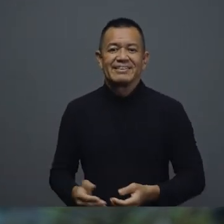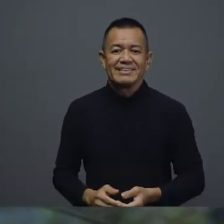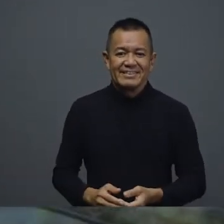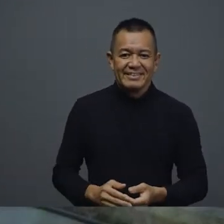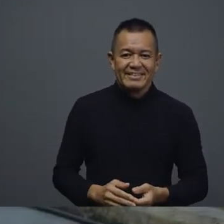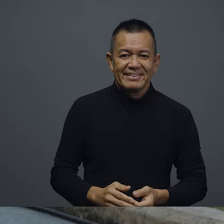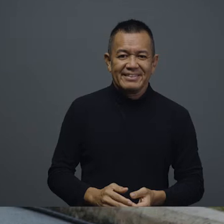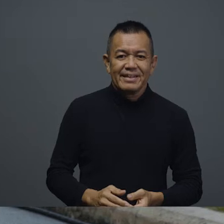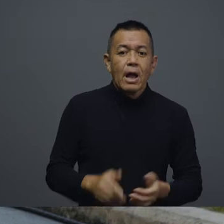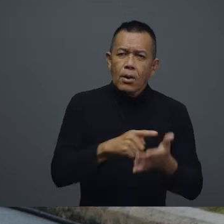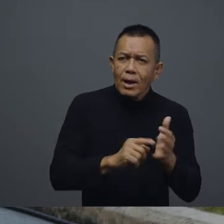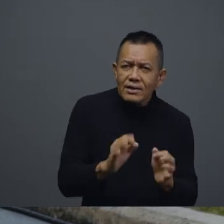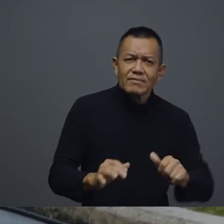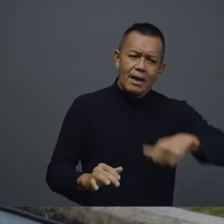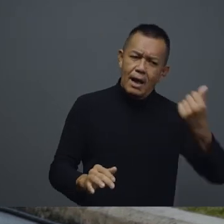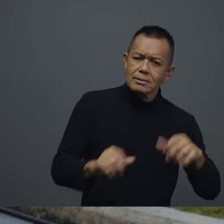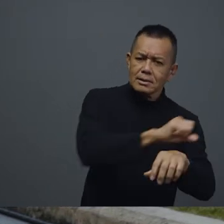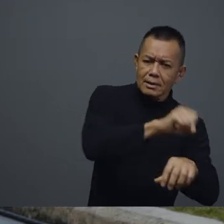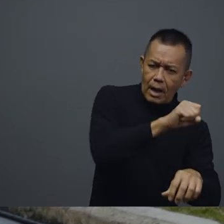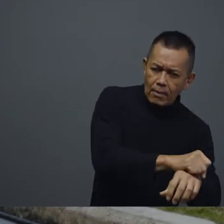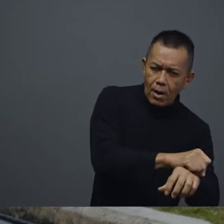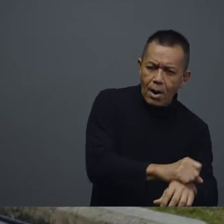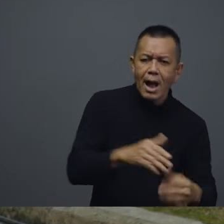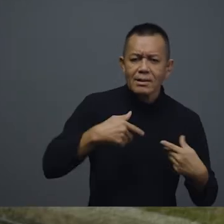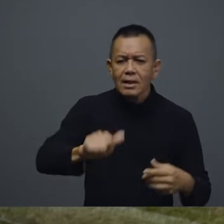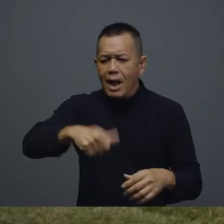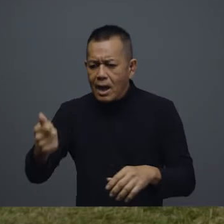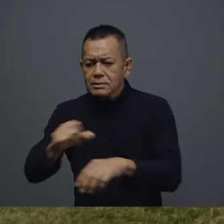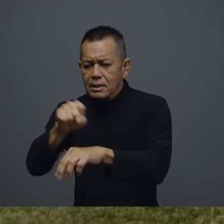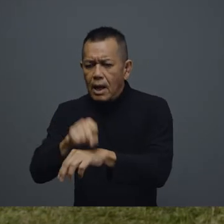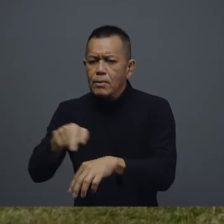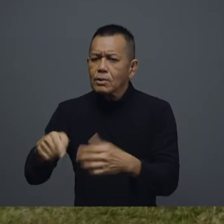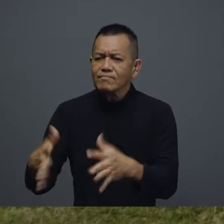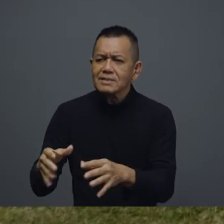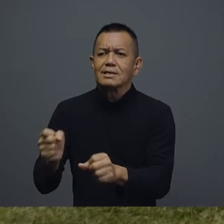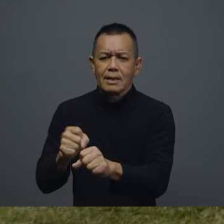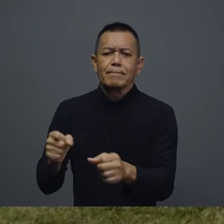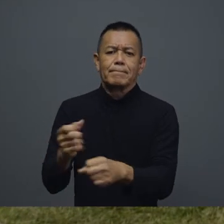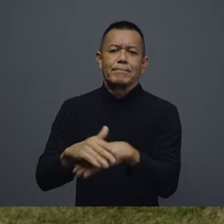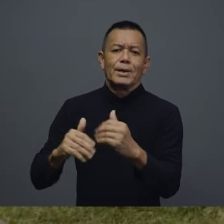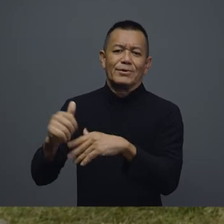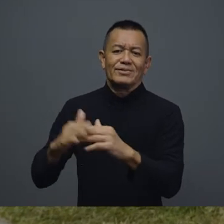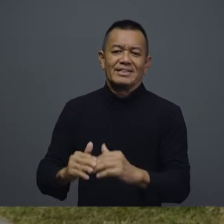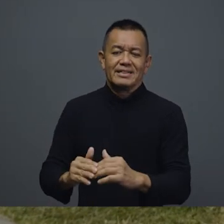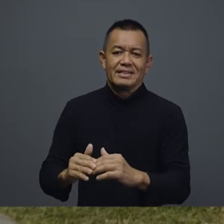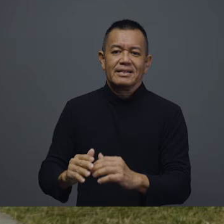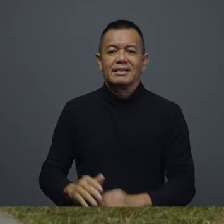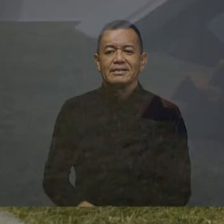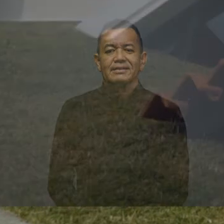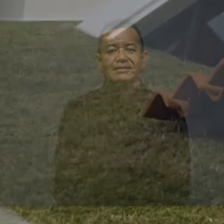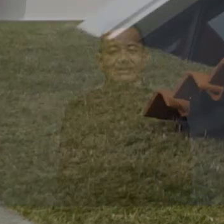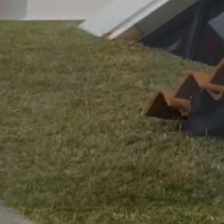present. What if there's another Singapore? What if there's another kind of Singapore that we can build